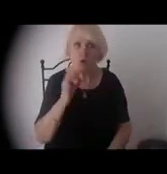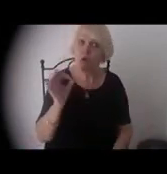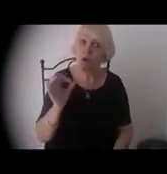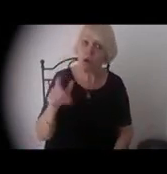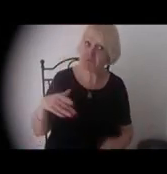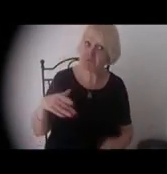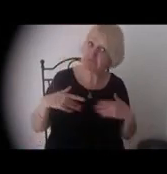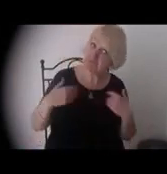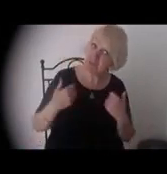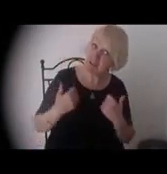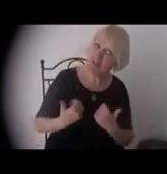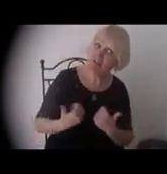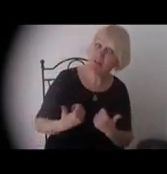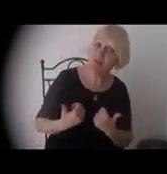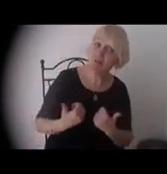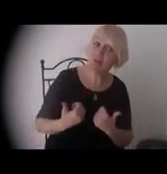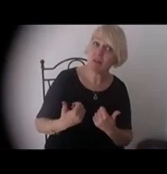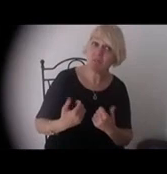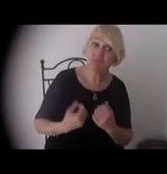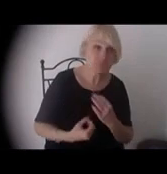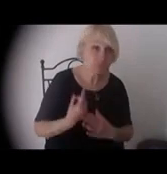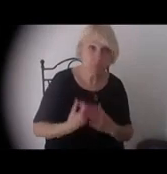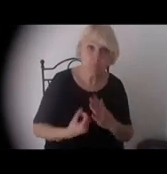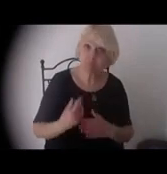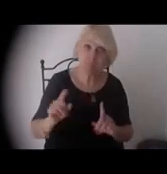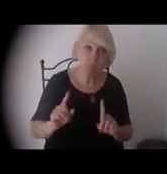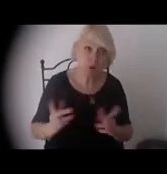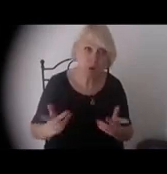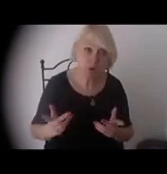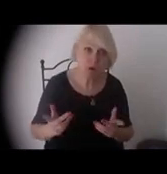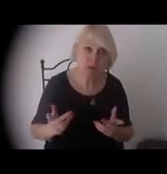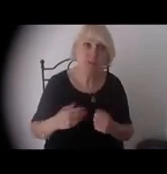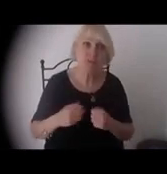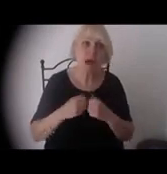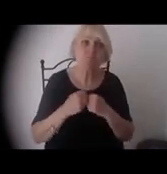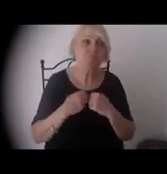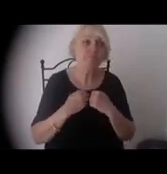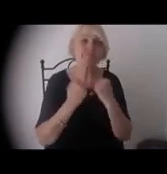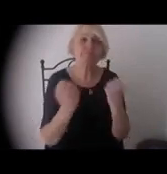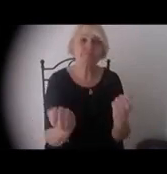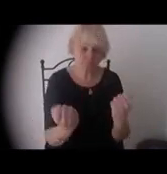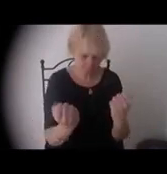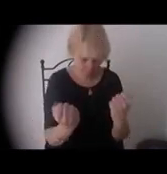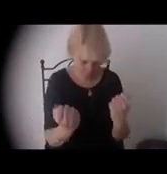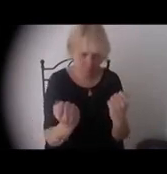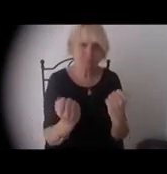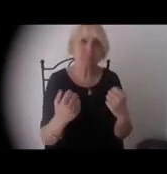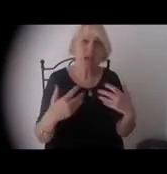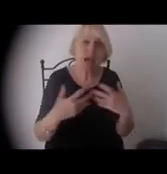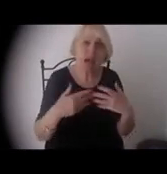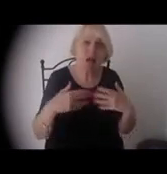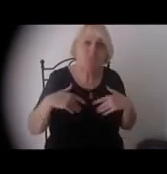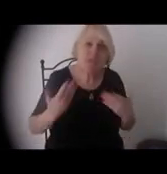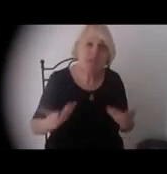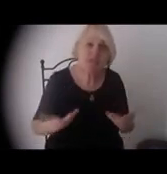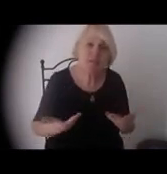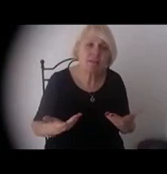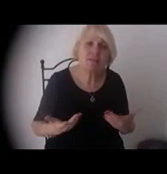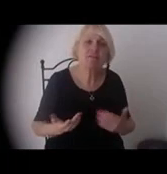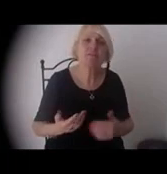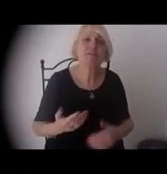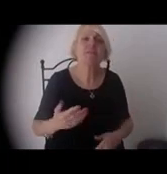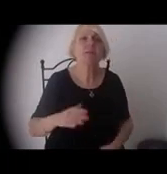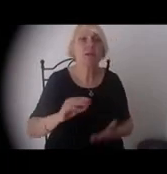and I think it's just about opening up and talking, however that might happen. So parents know their children